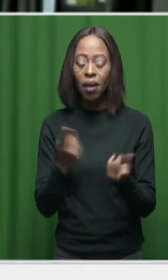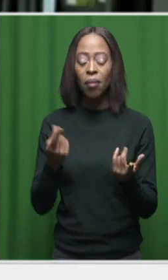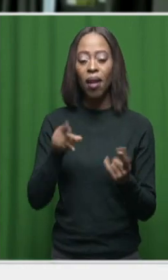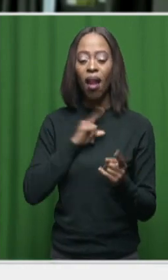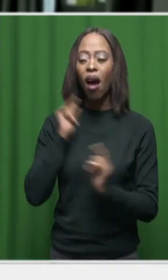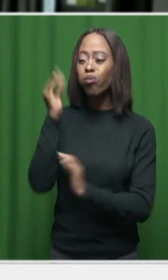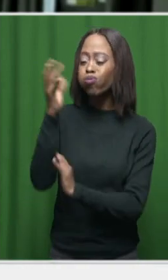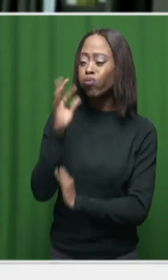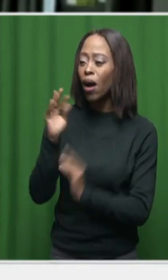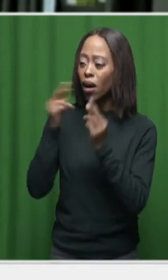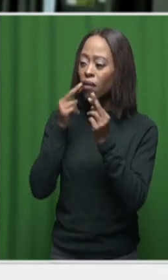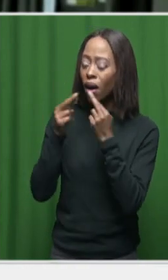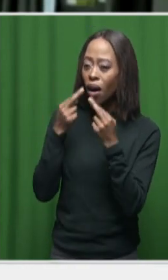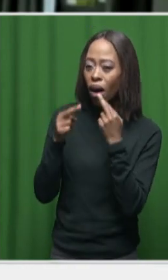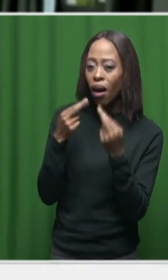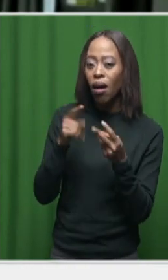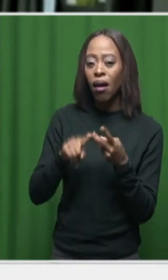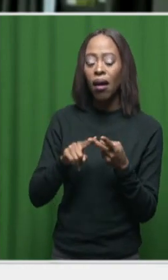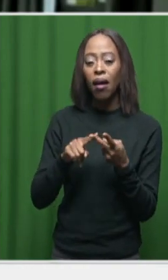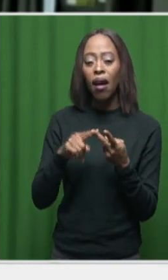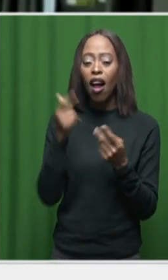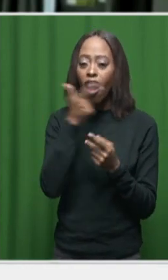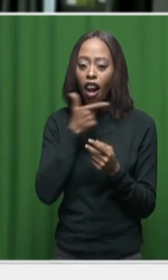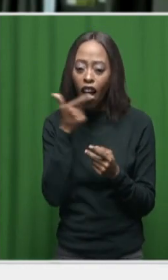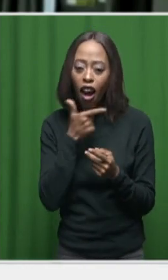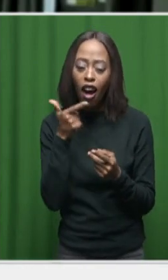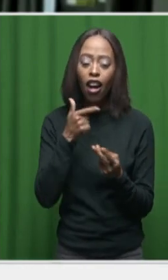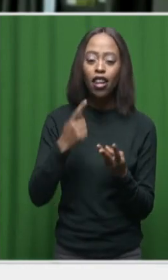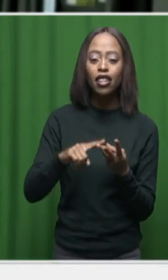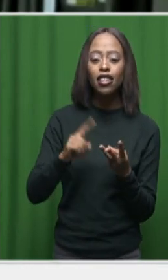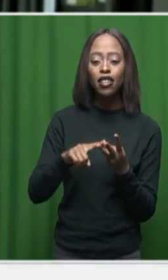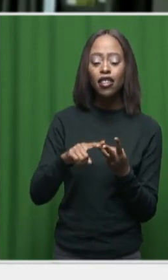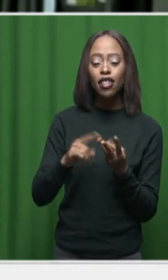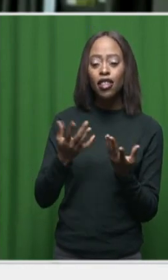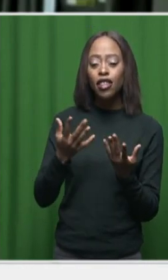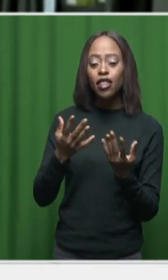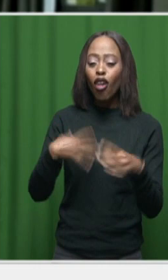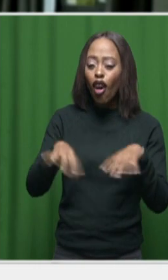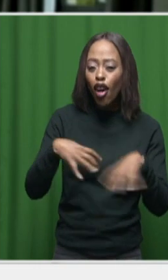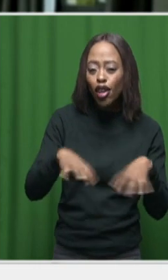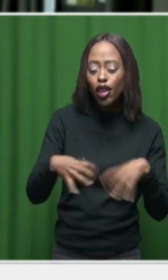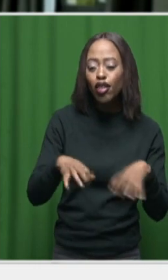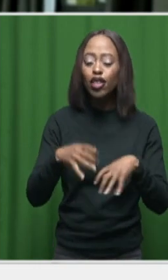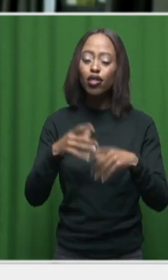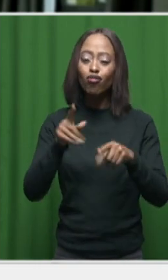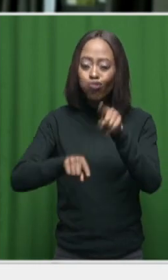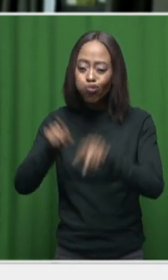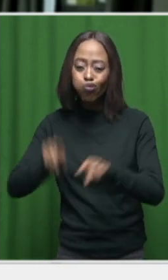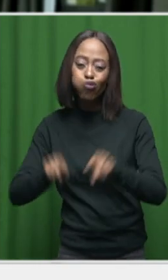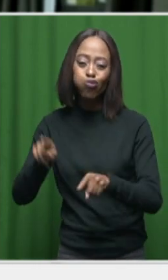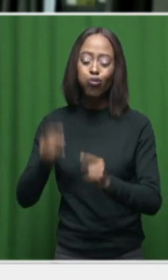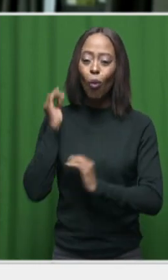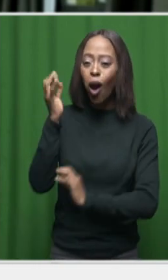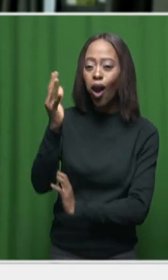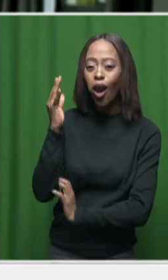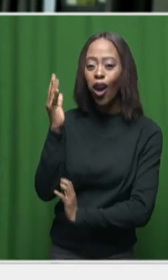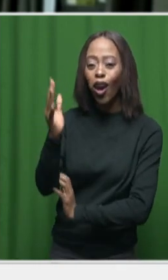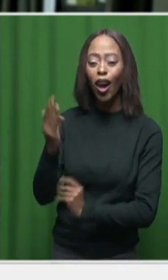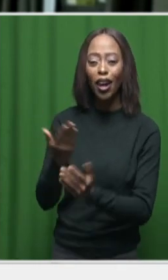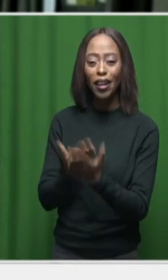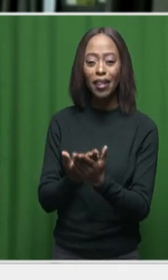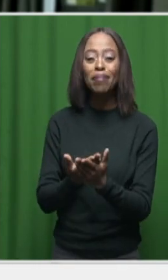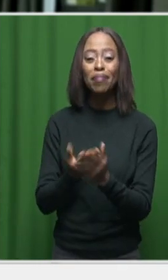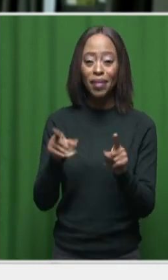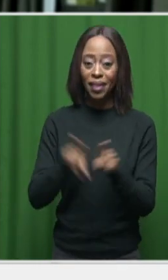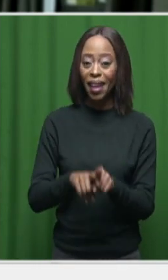dinners, we do picnic lunches, we do bush high teas where you go and do all your activities out in the bush. And it's all a